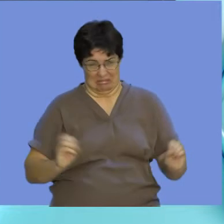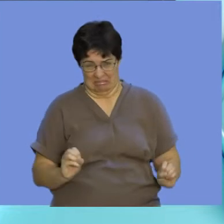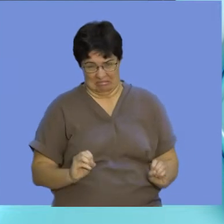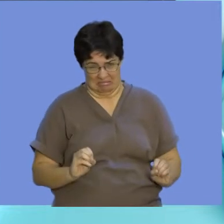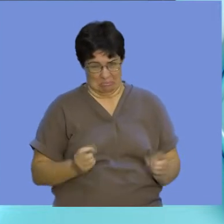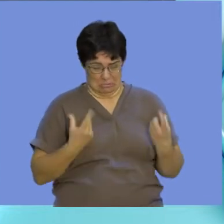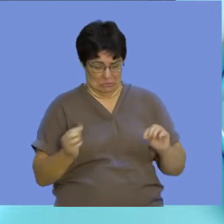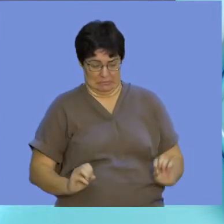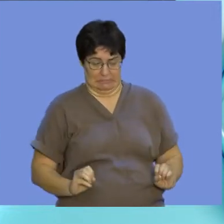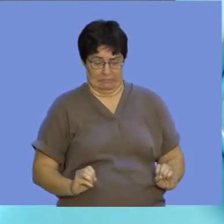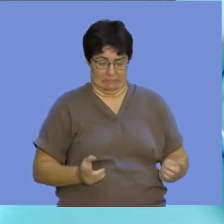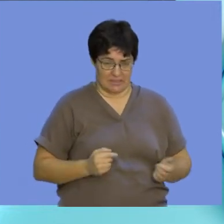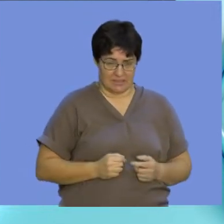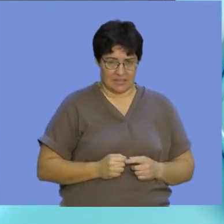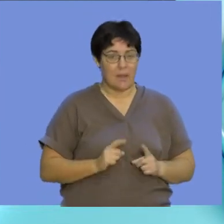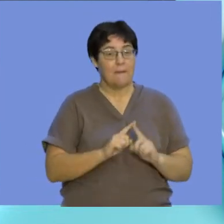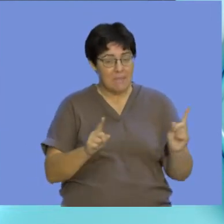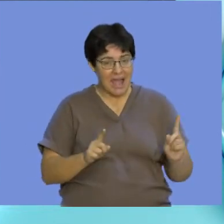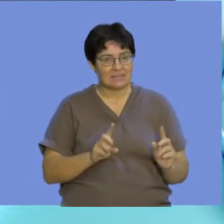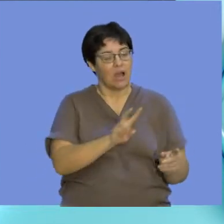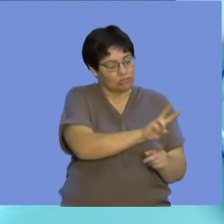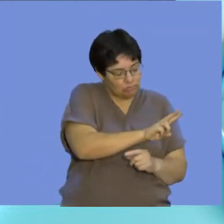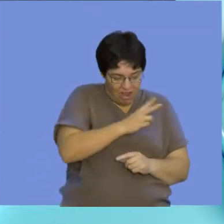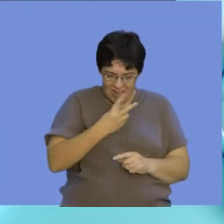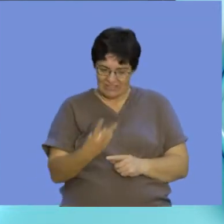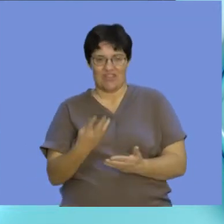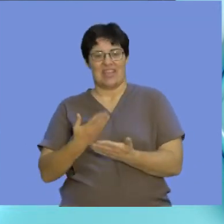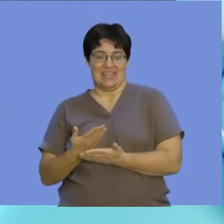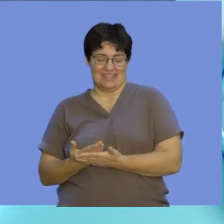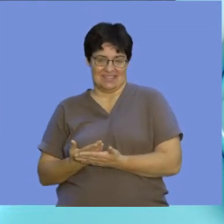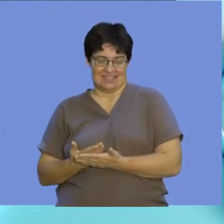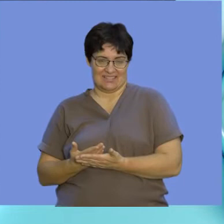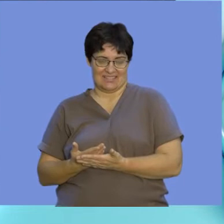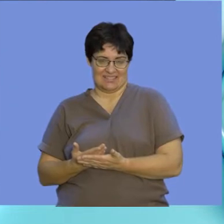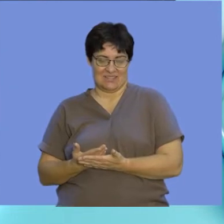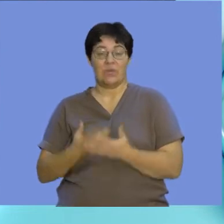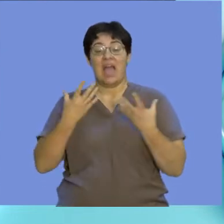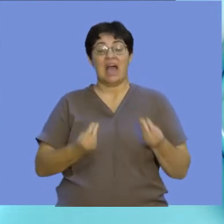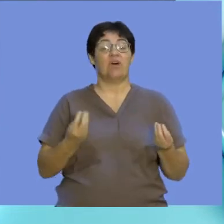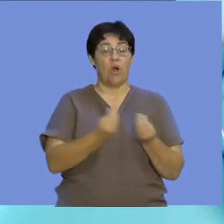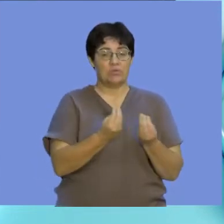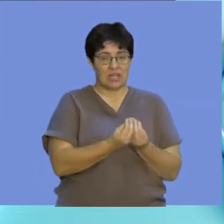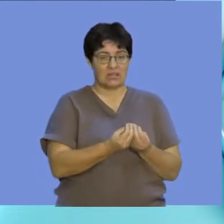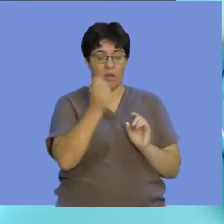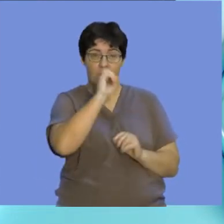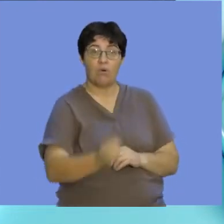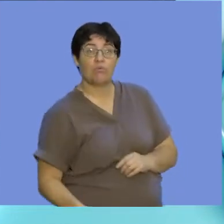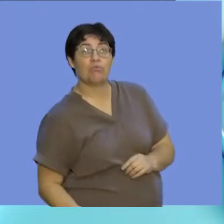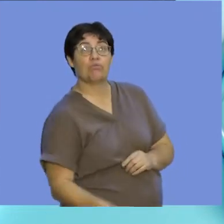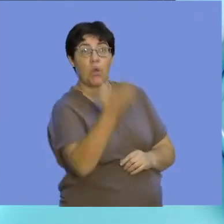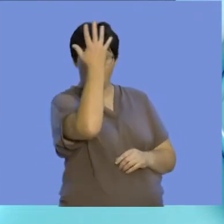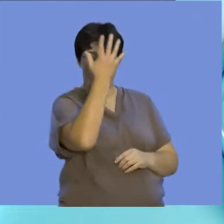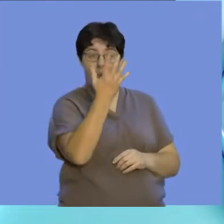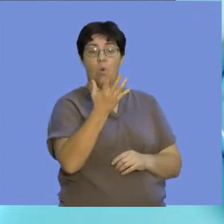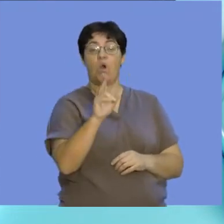often. But we can transfer it, okay? When we have an object that's been thrown up, the kinetic energy,